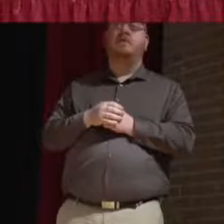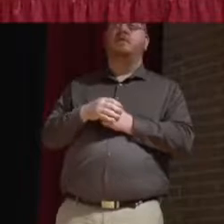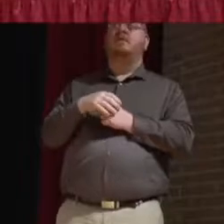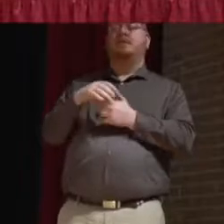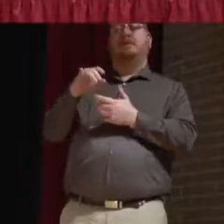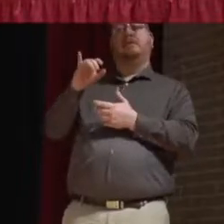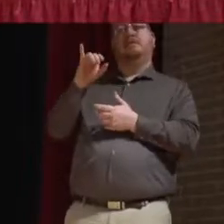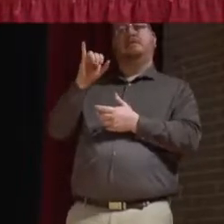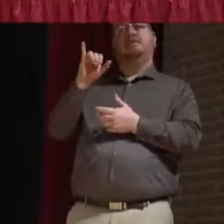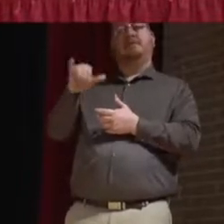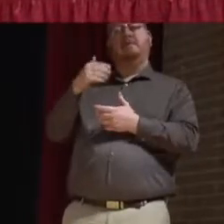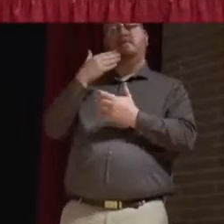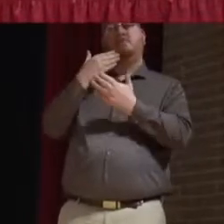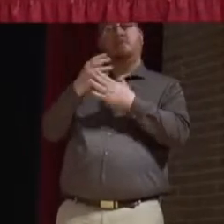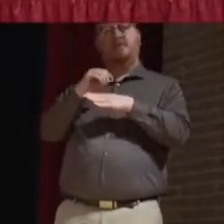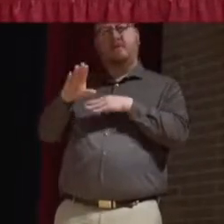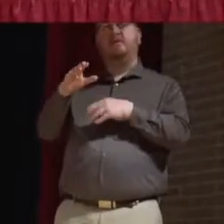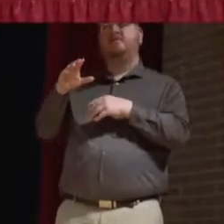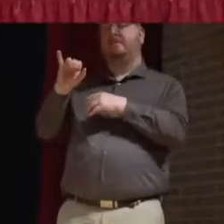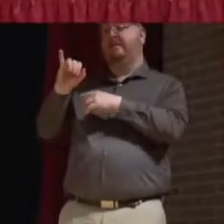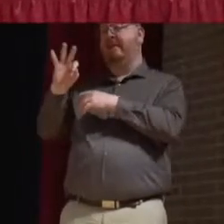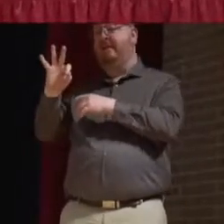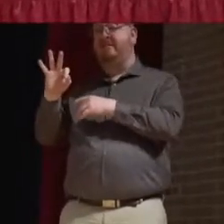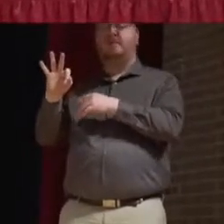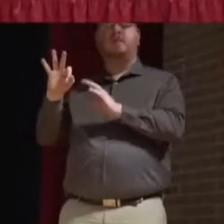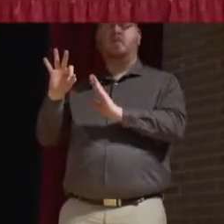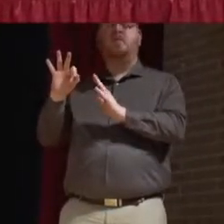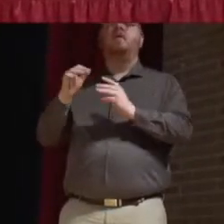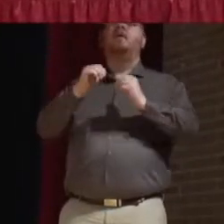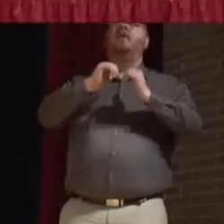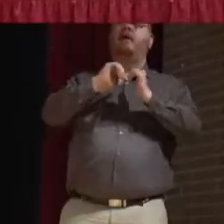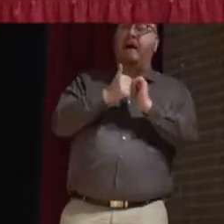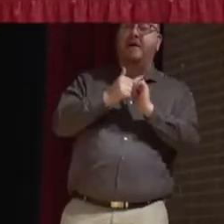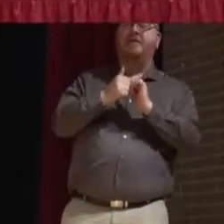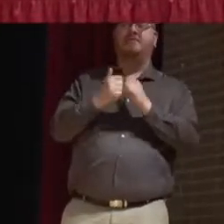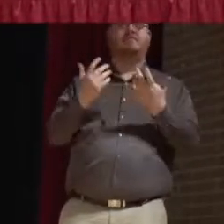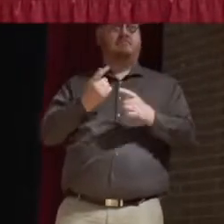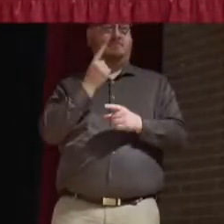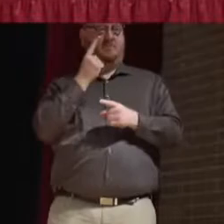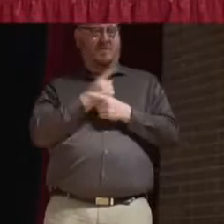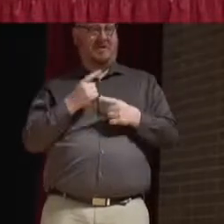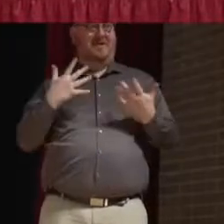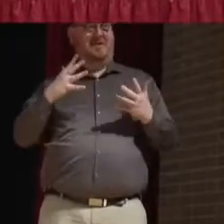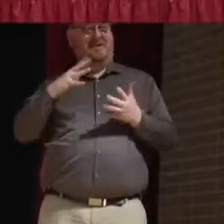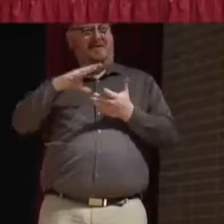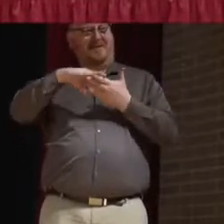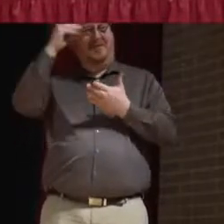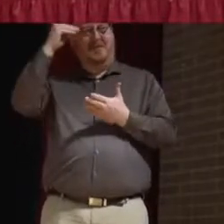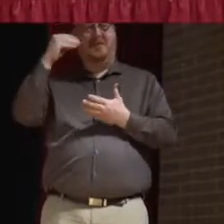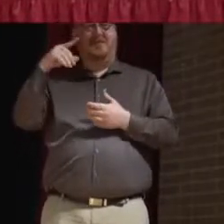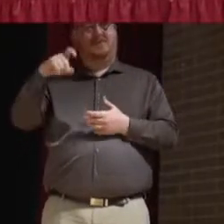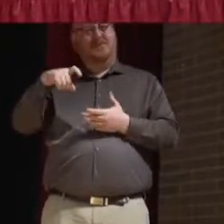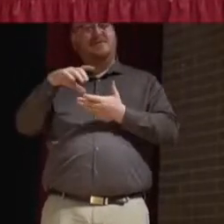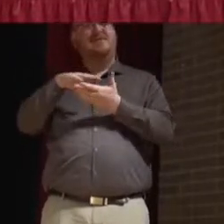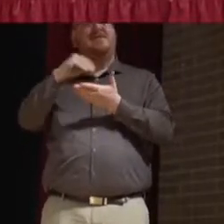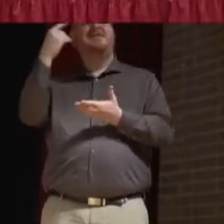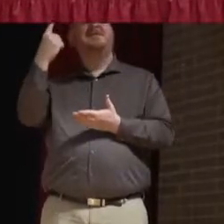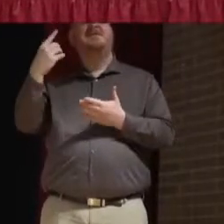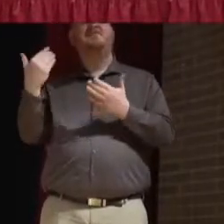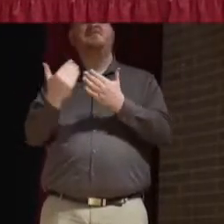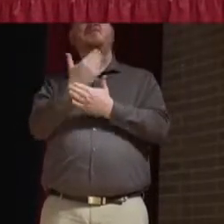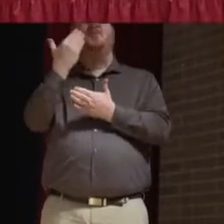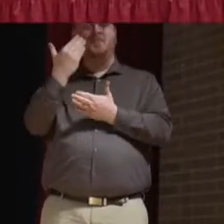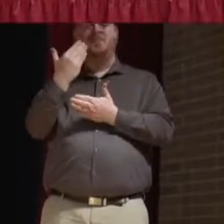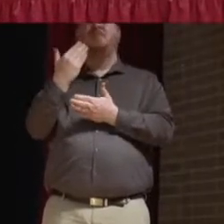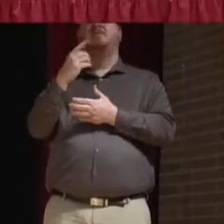if or when, but how are we going to do it? Yeah, absolutely. I've already learned something, right? They say you should learn something new, and certainly that is a